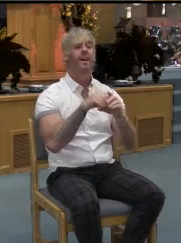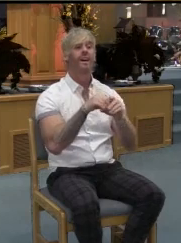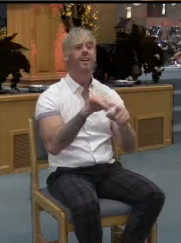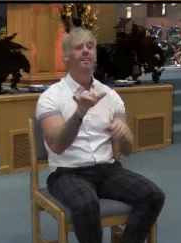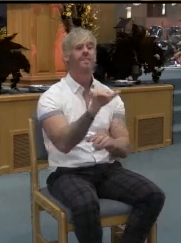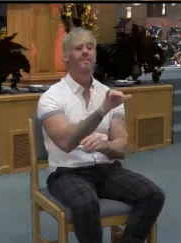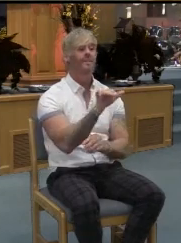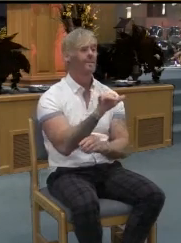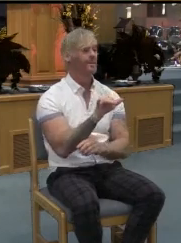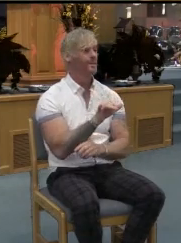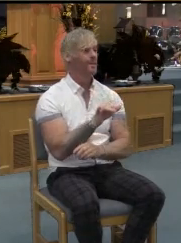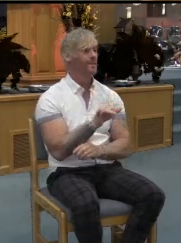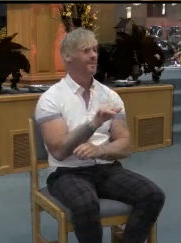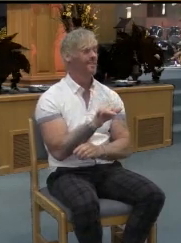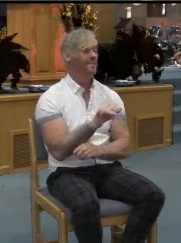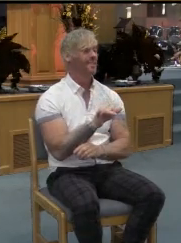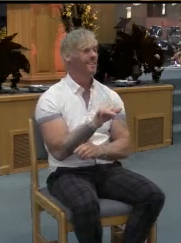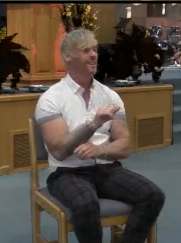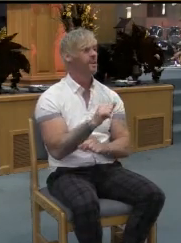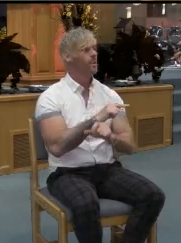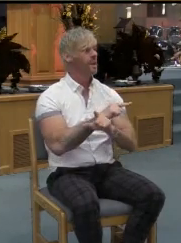for all of us to